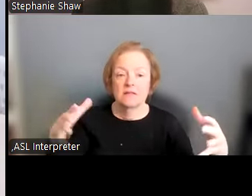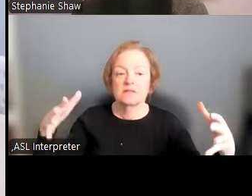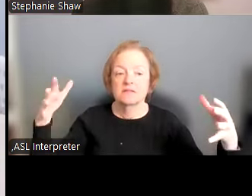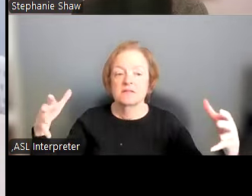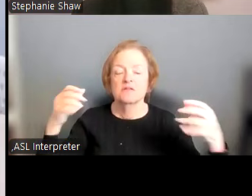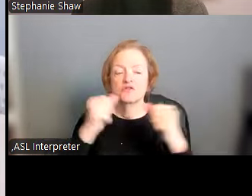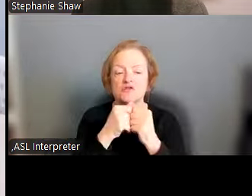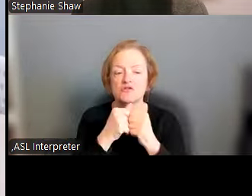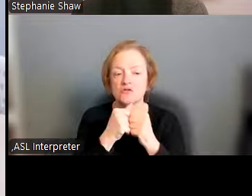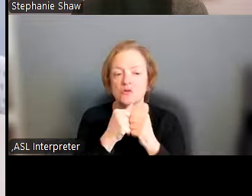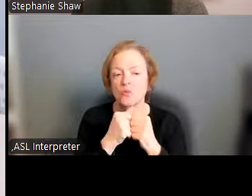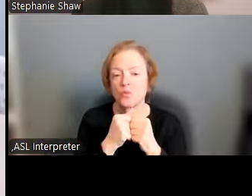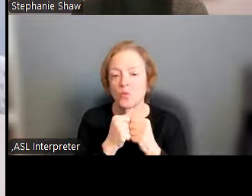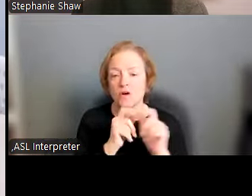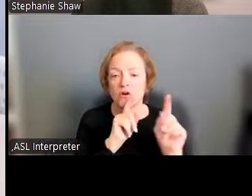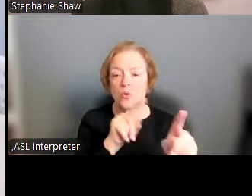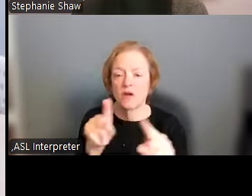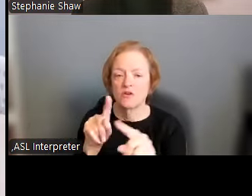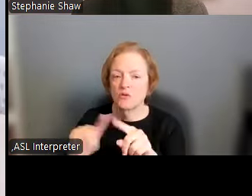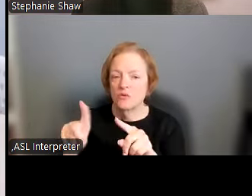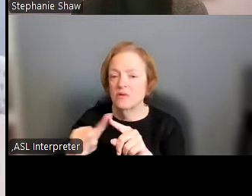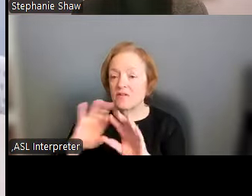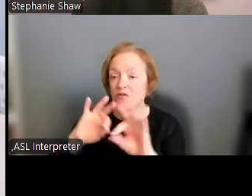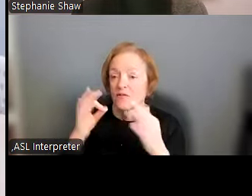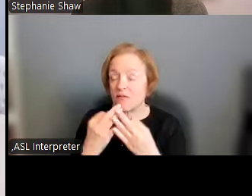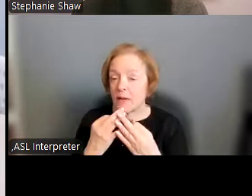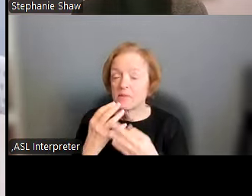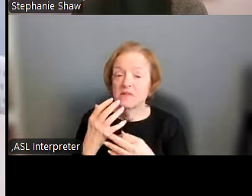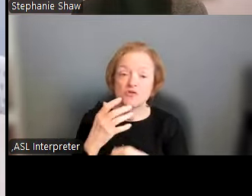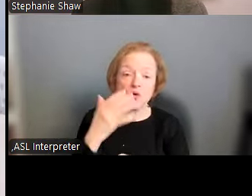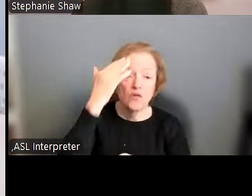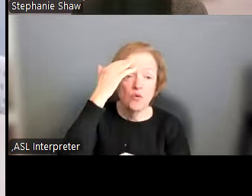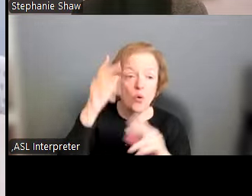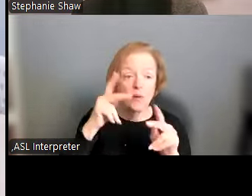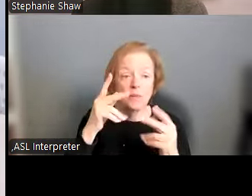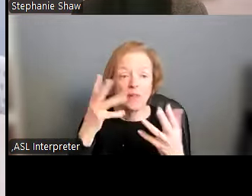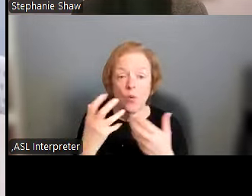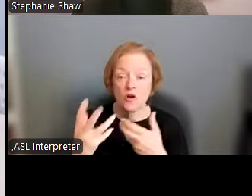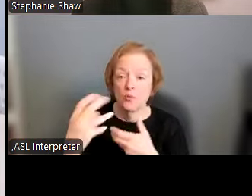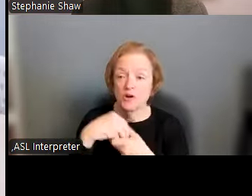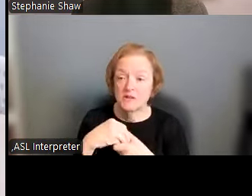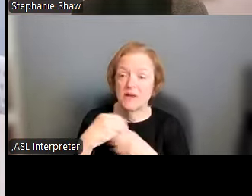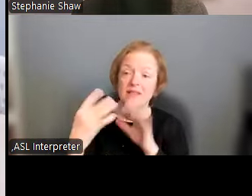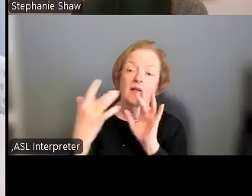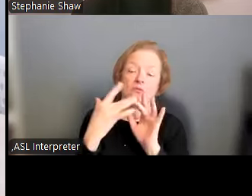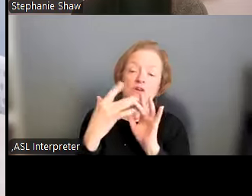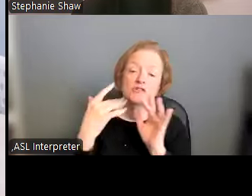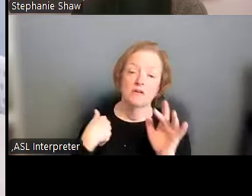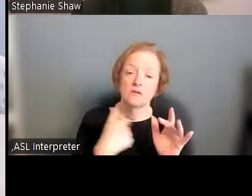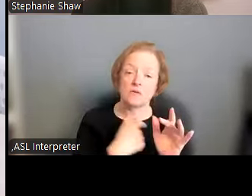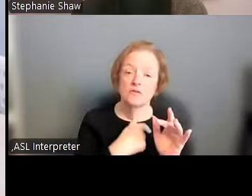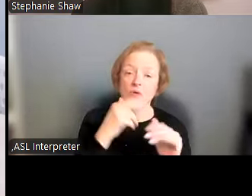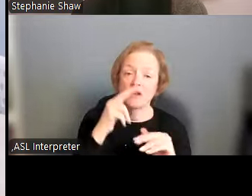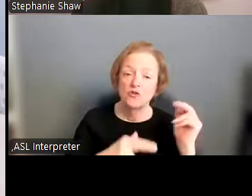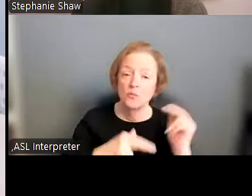KF-STRIDE to individual families. So if you know of anyone who wants to participate, they can reach out to us. We're trying to build capacity of